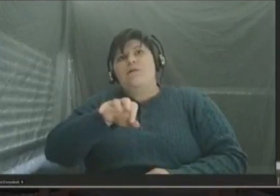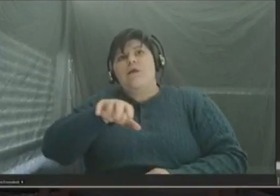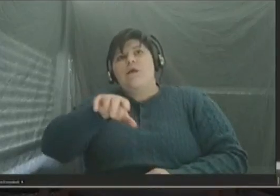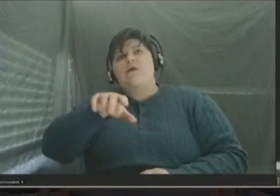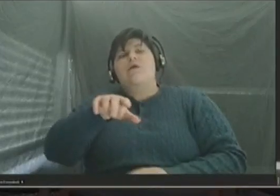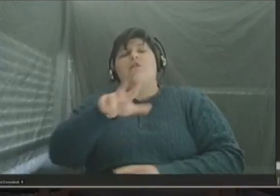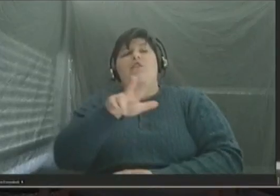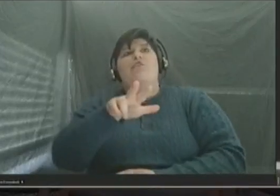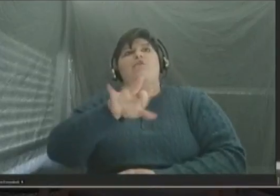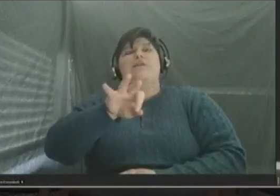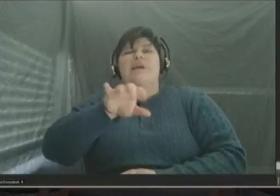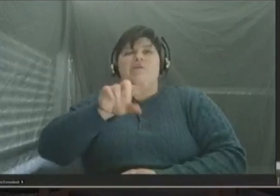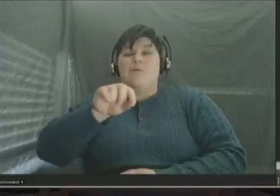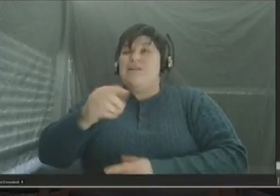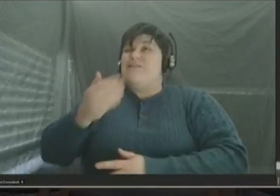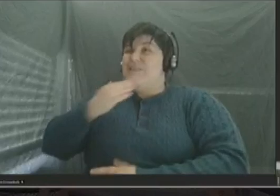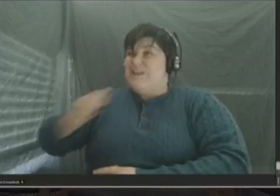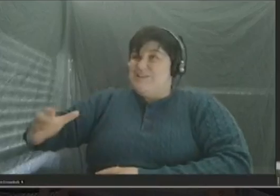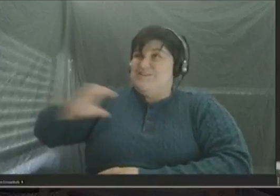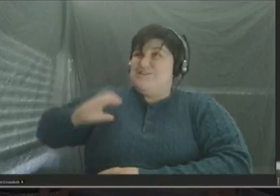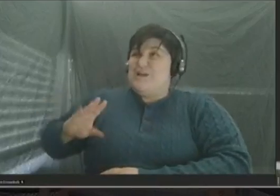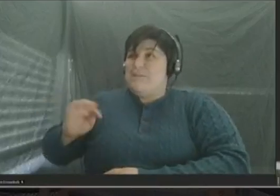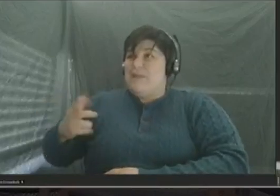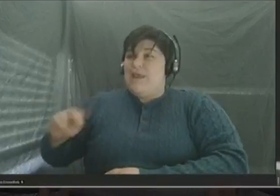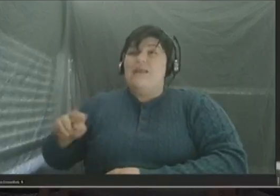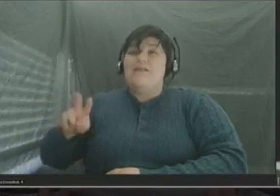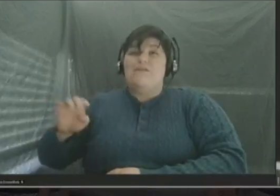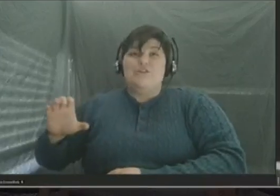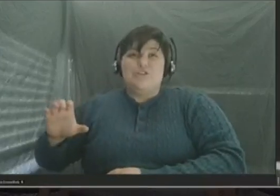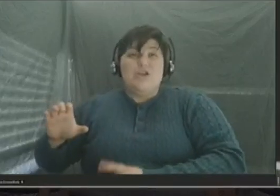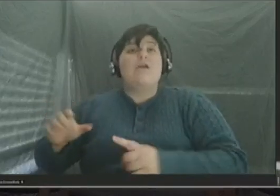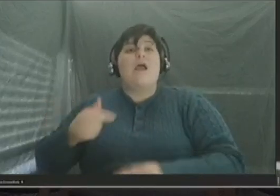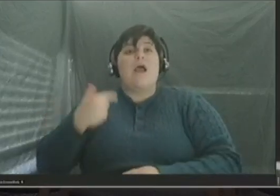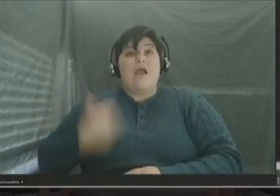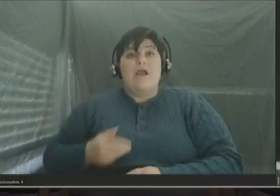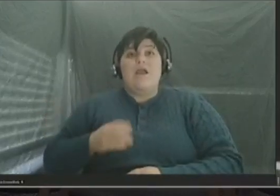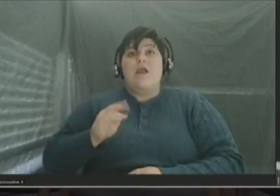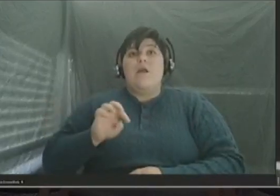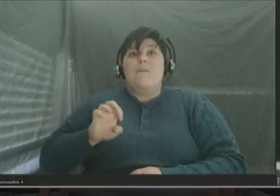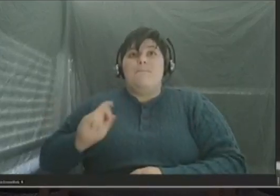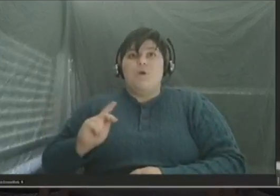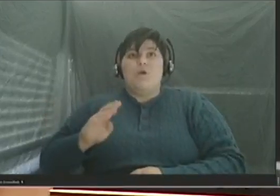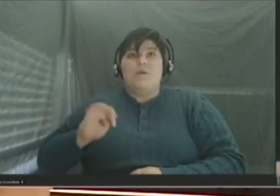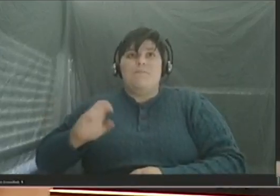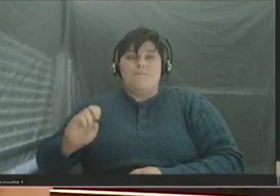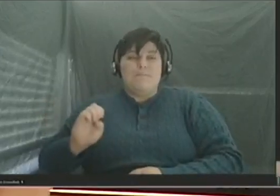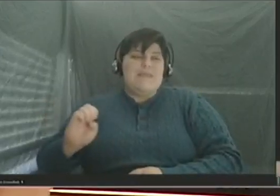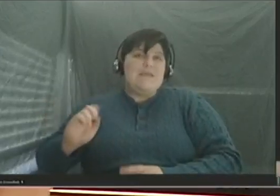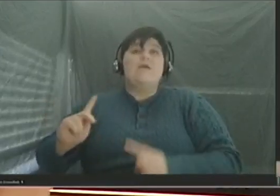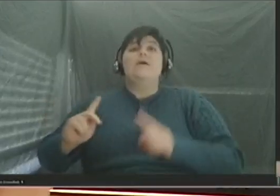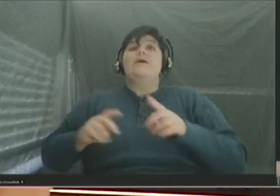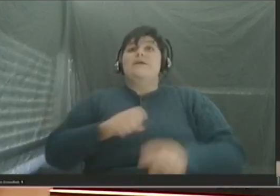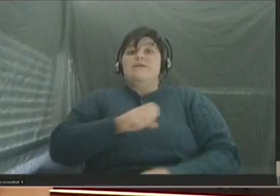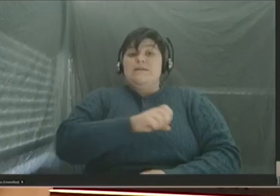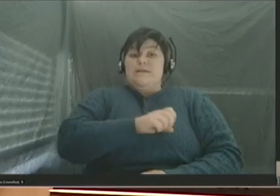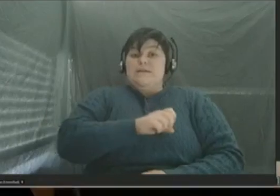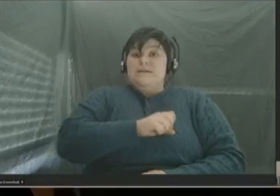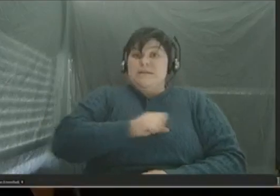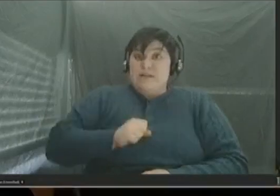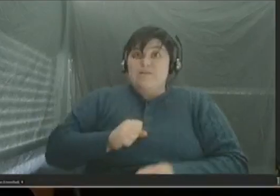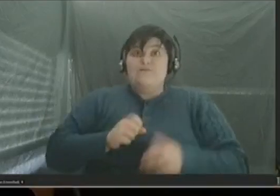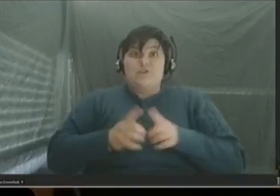Thank you, Chair Manning, Vice Chair Thatcher, members of the committee. My name is Mark Meek, State Senator from Senate District 20, which